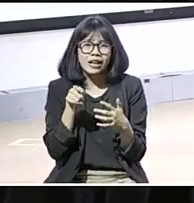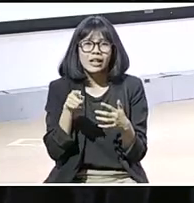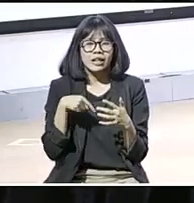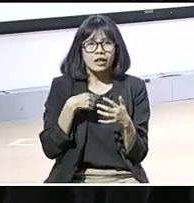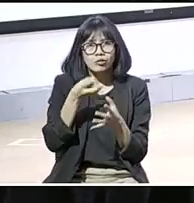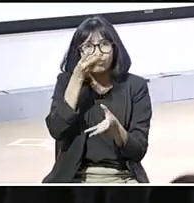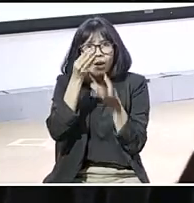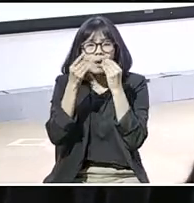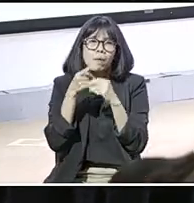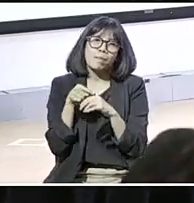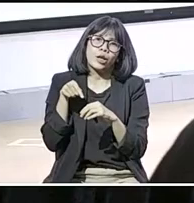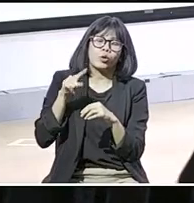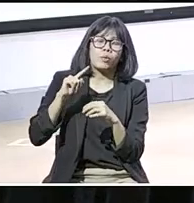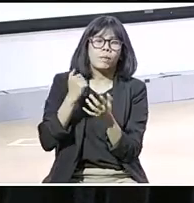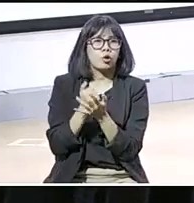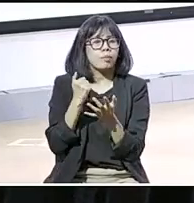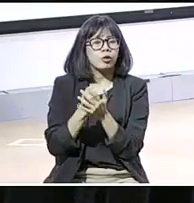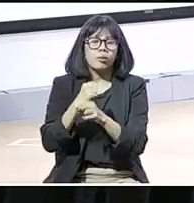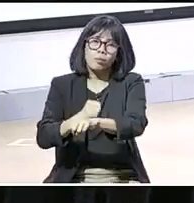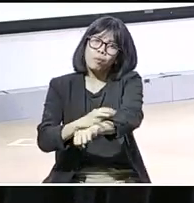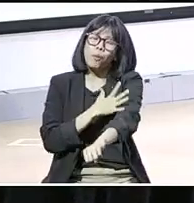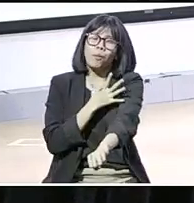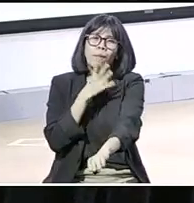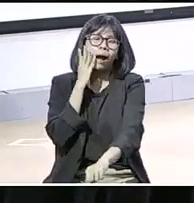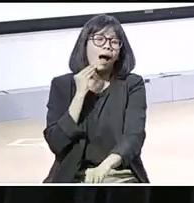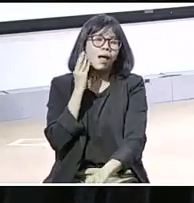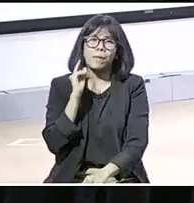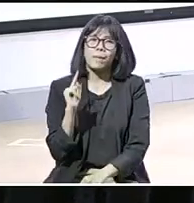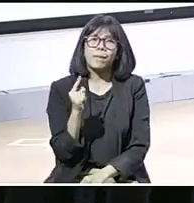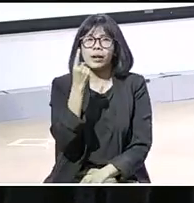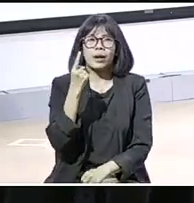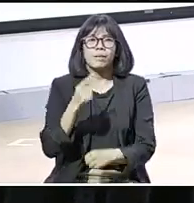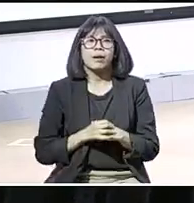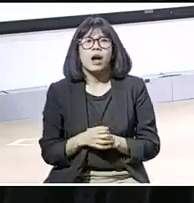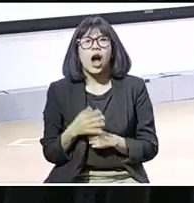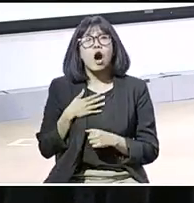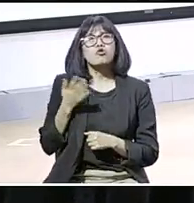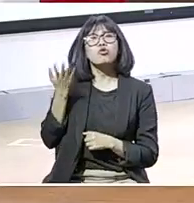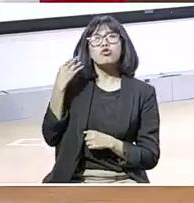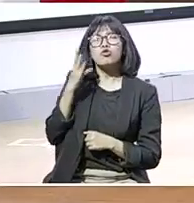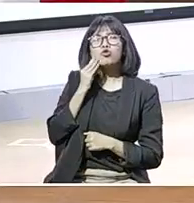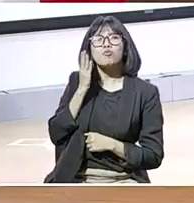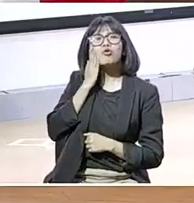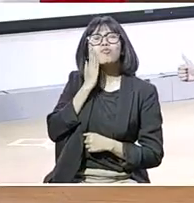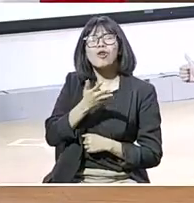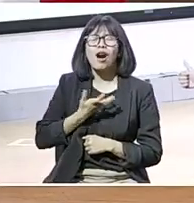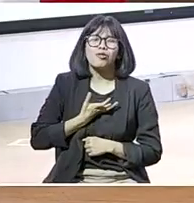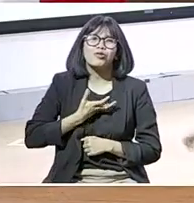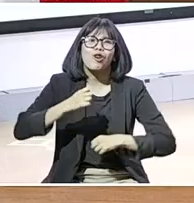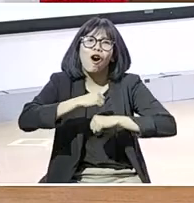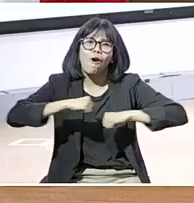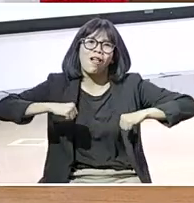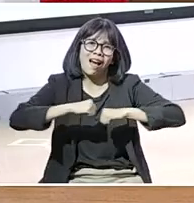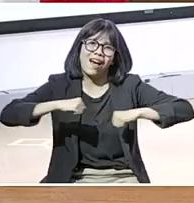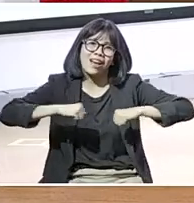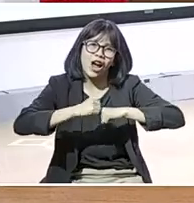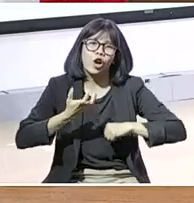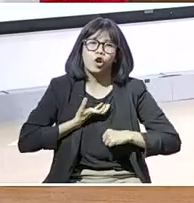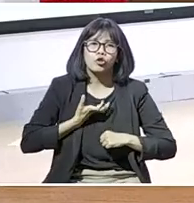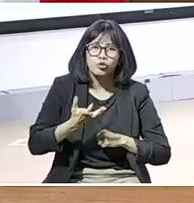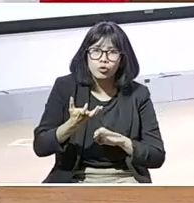basketball journey begin or what inspired me, I think at a young age, I loved playing sports and being